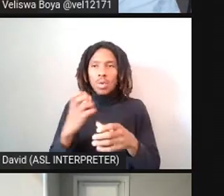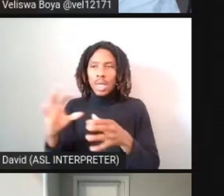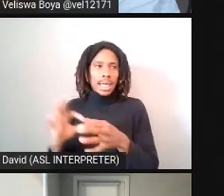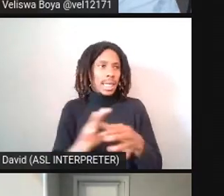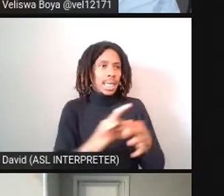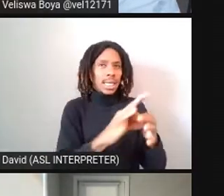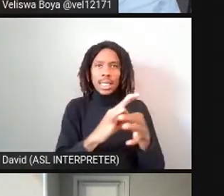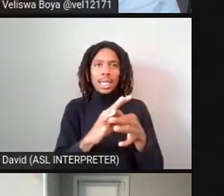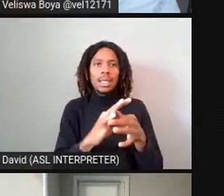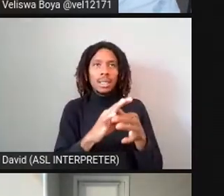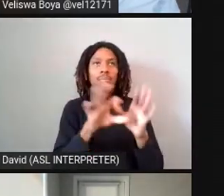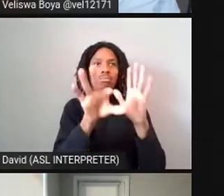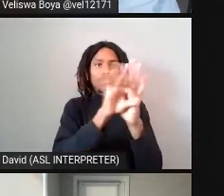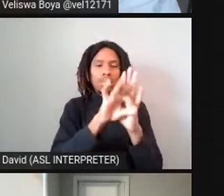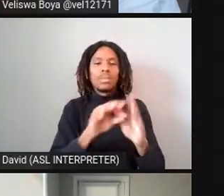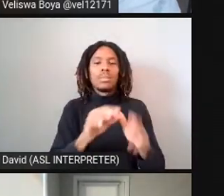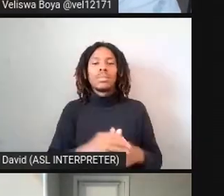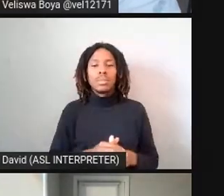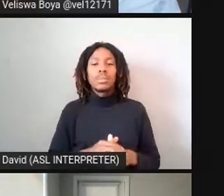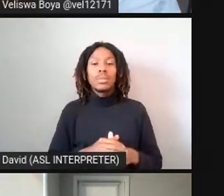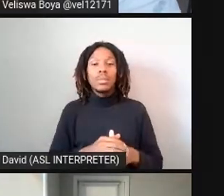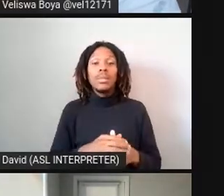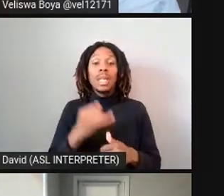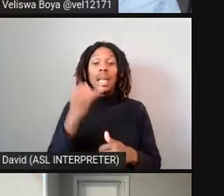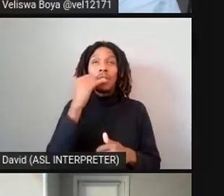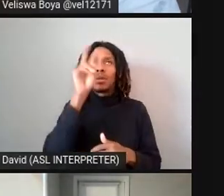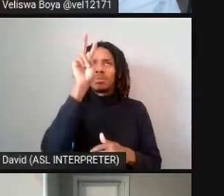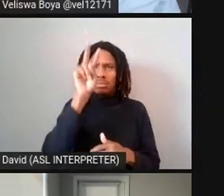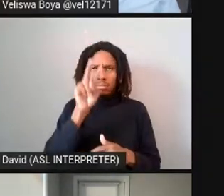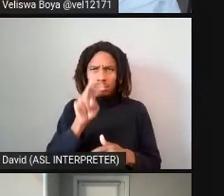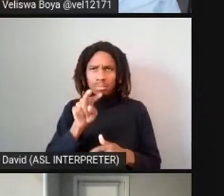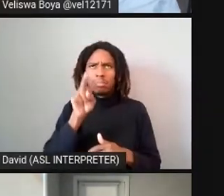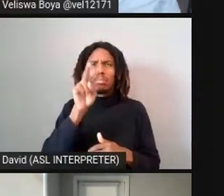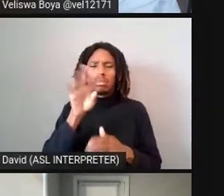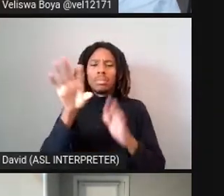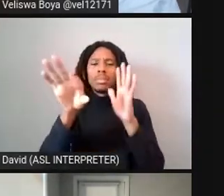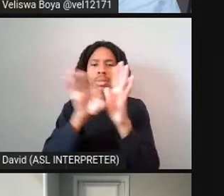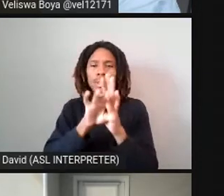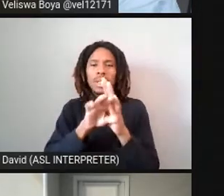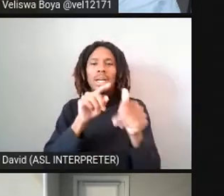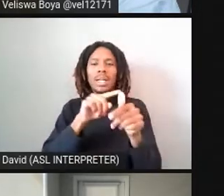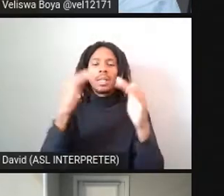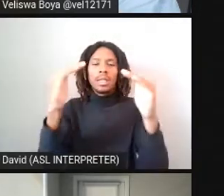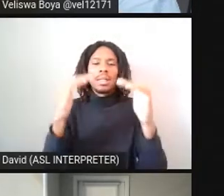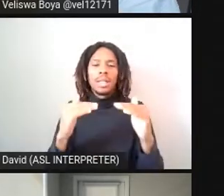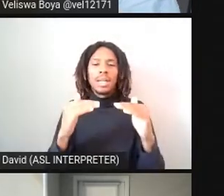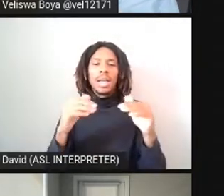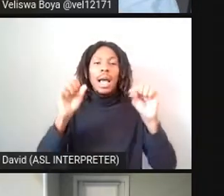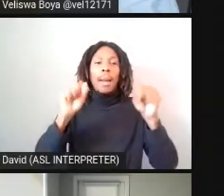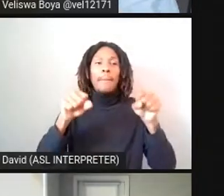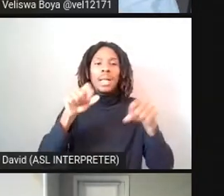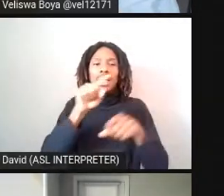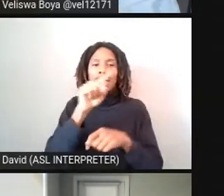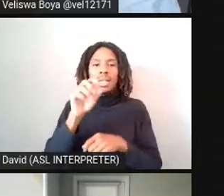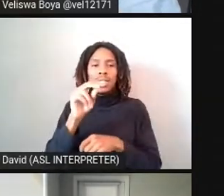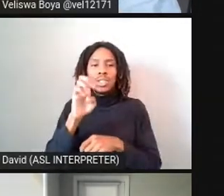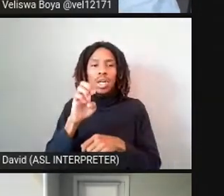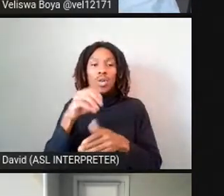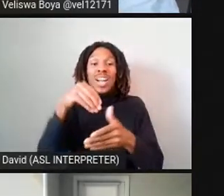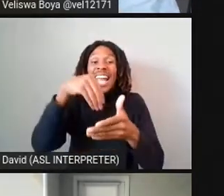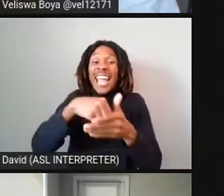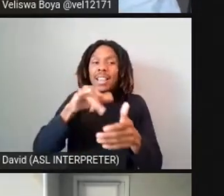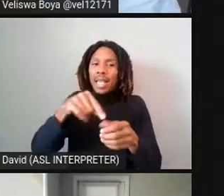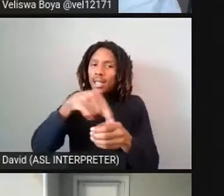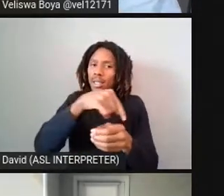here, right? And then if you select the region, then you have to select the availability zone within that region.